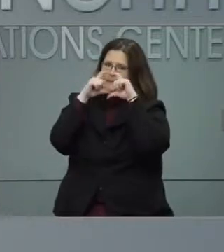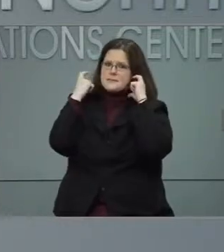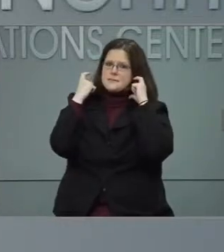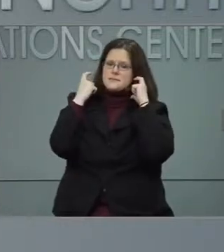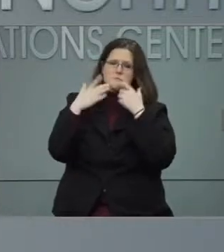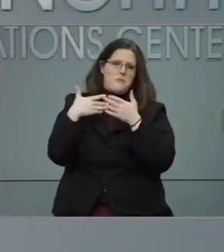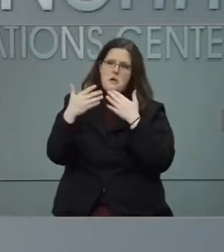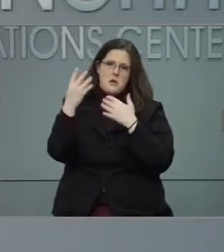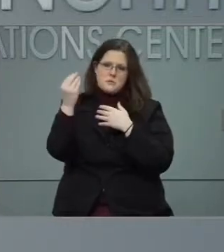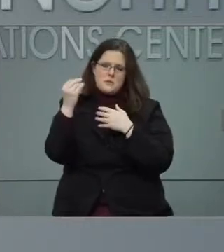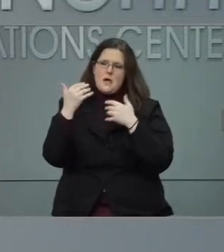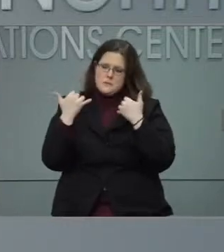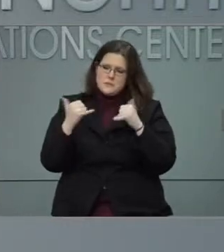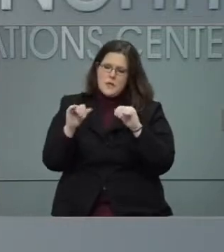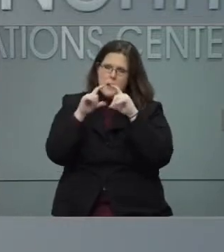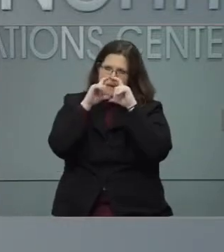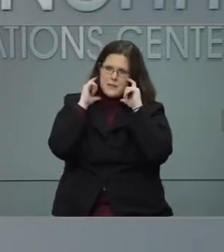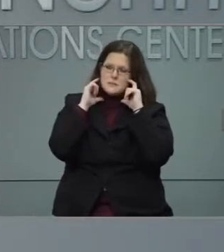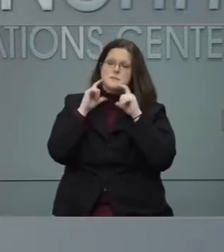executive order outdoors.